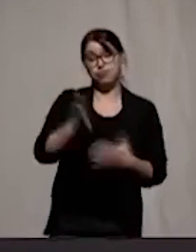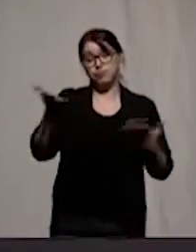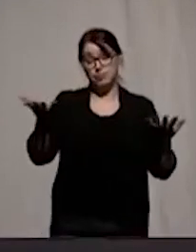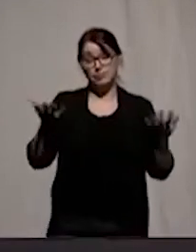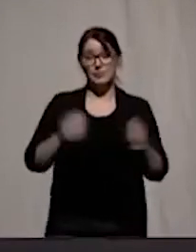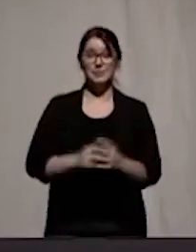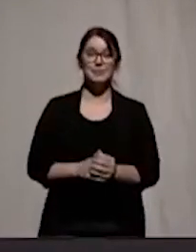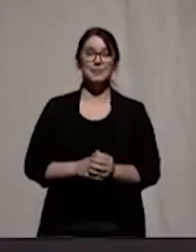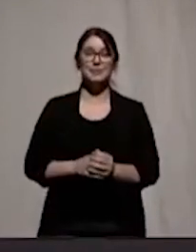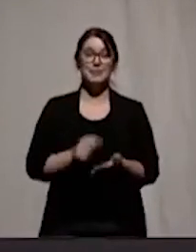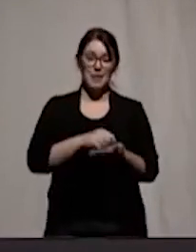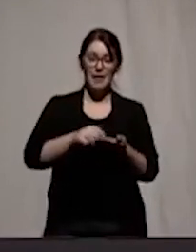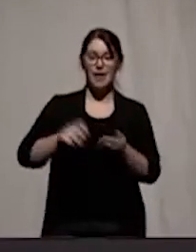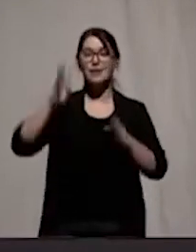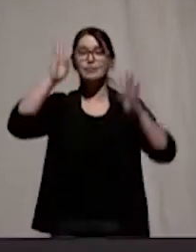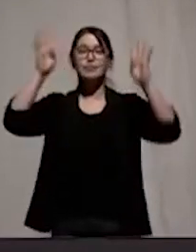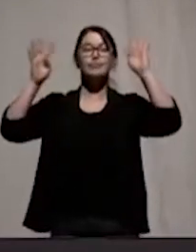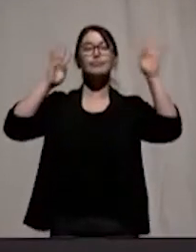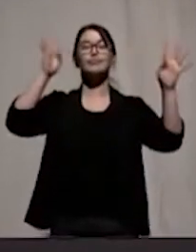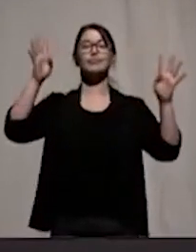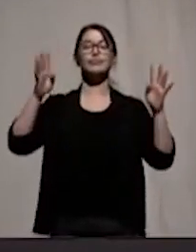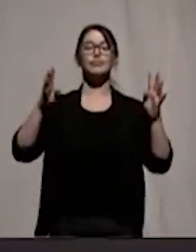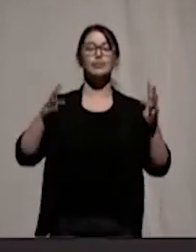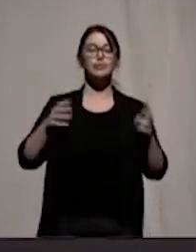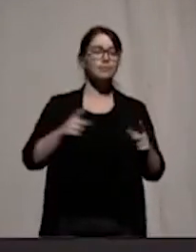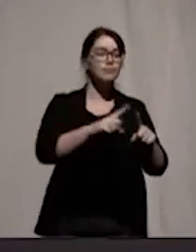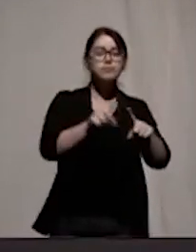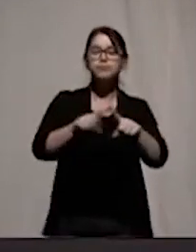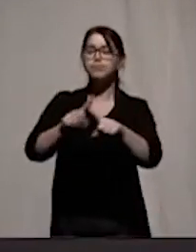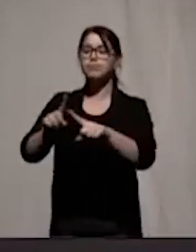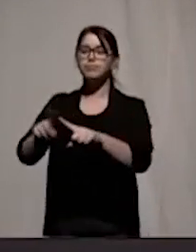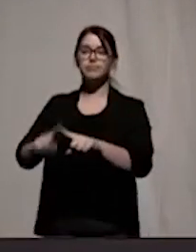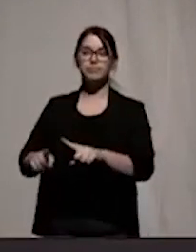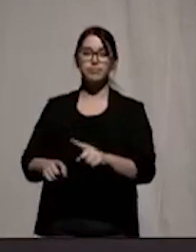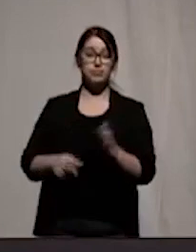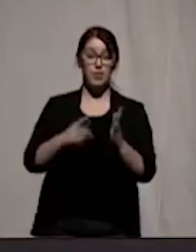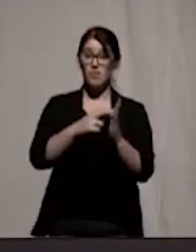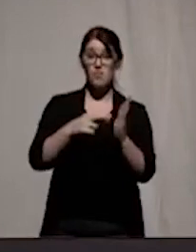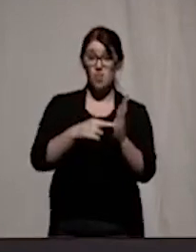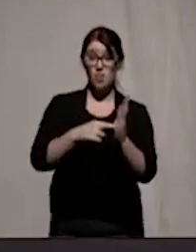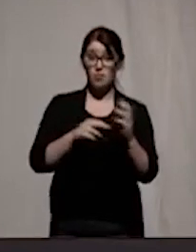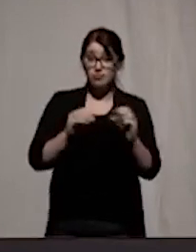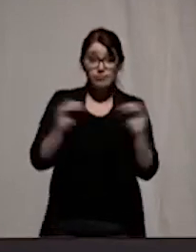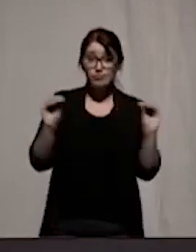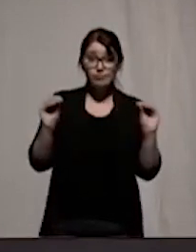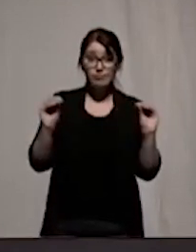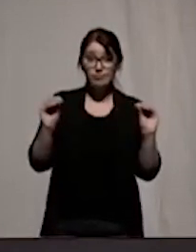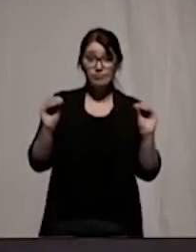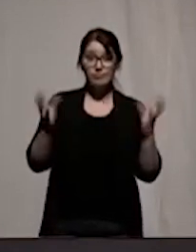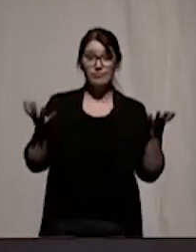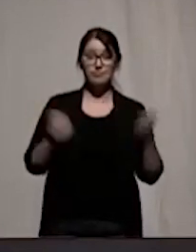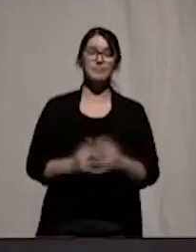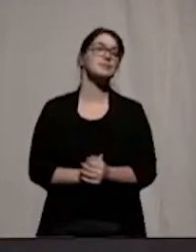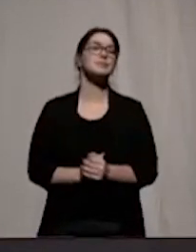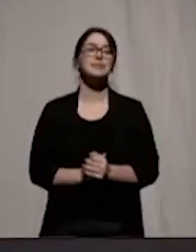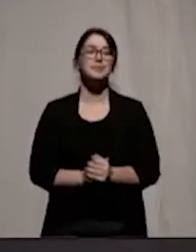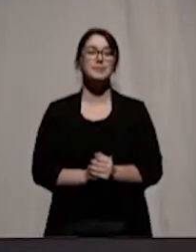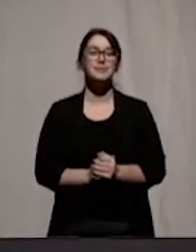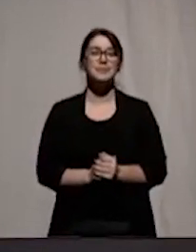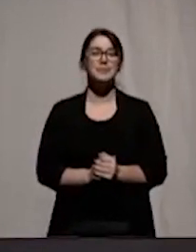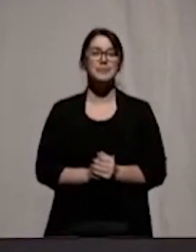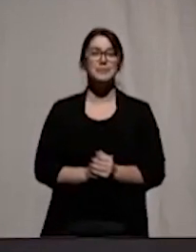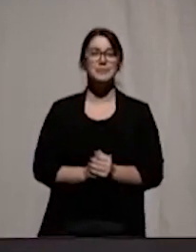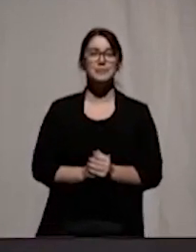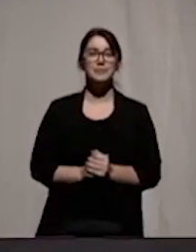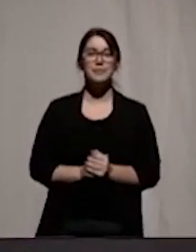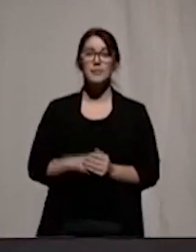the cool thing about songwriting I love is that there are literally no rules. And I have some really interesting examples that you guys might laugh at. So first, do you know Around the World